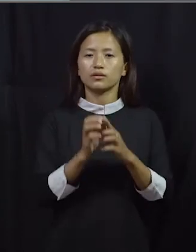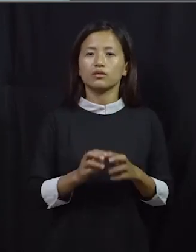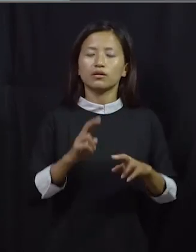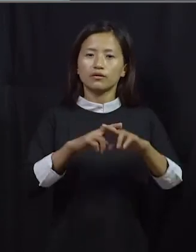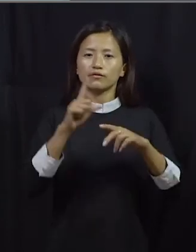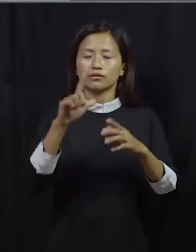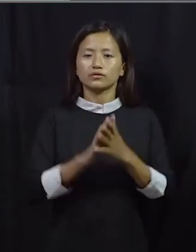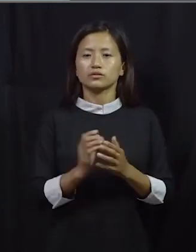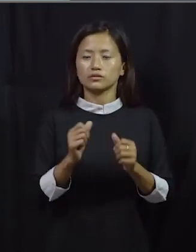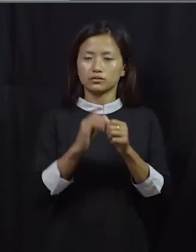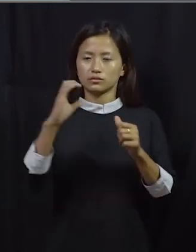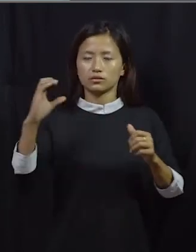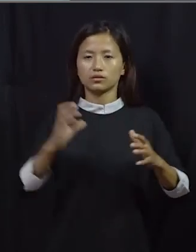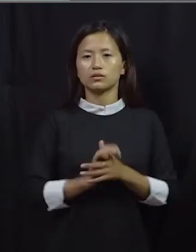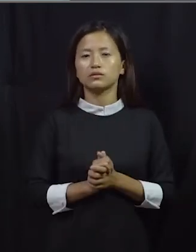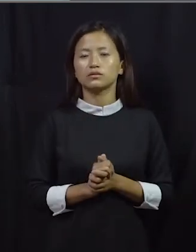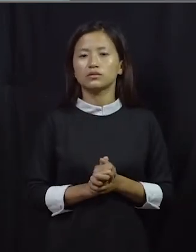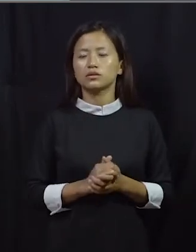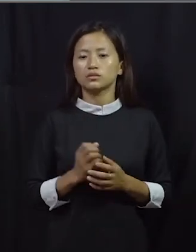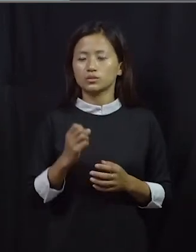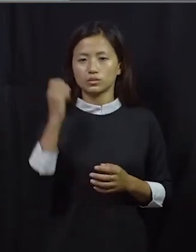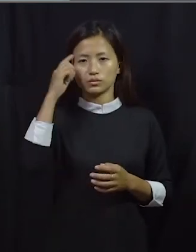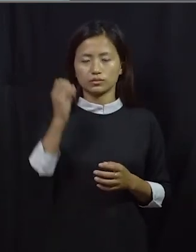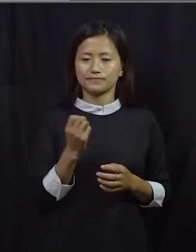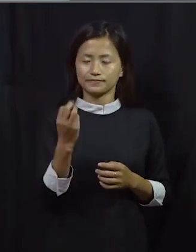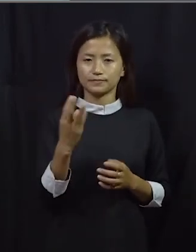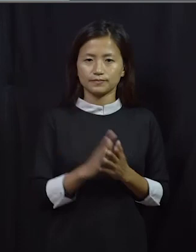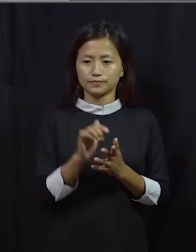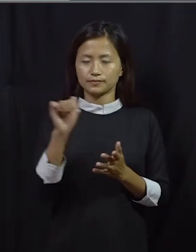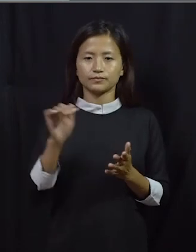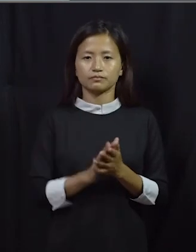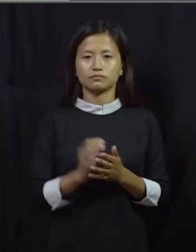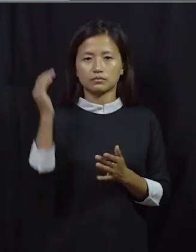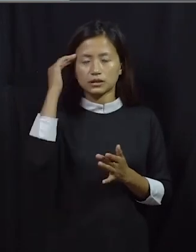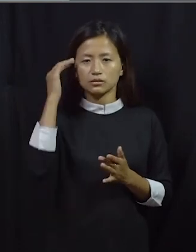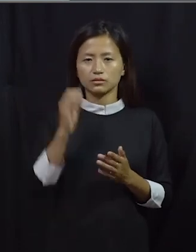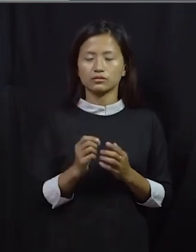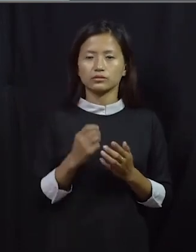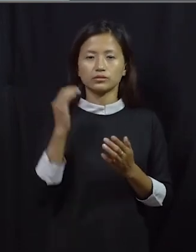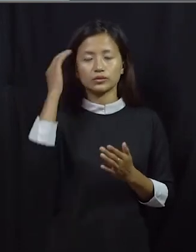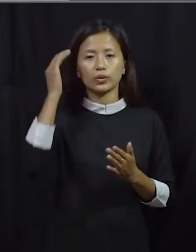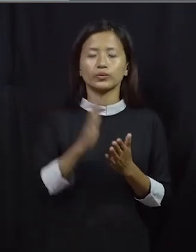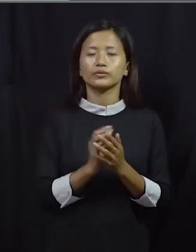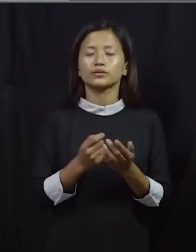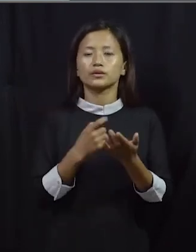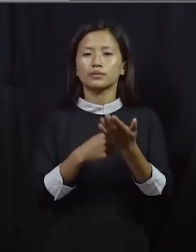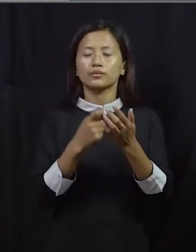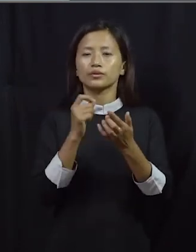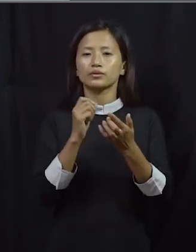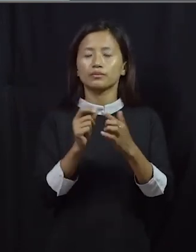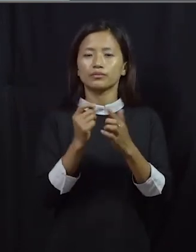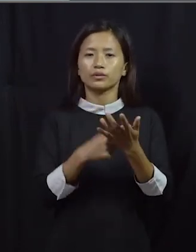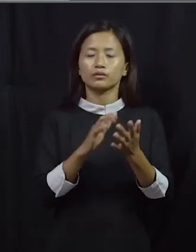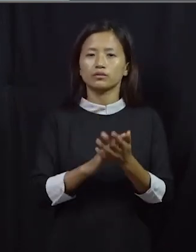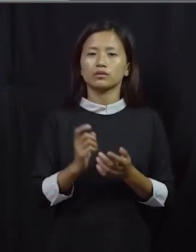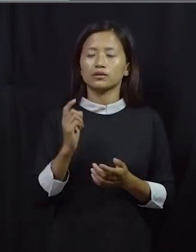capital account. So to calculate this, knowing the provision that has been given in a Partnership